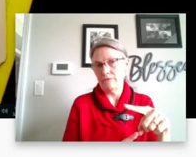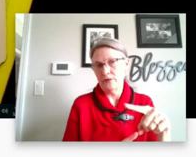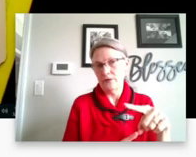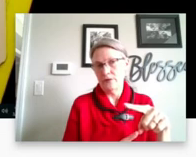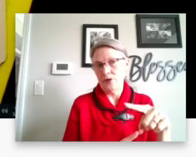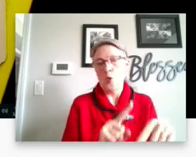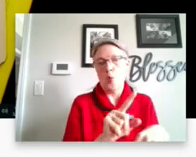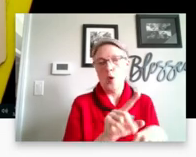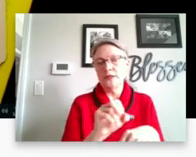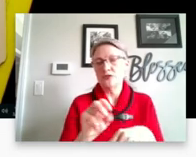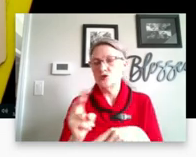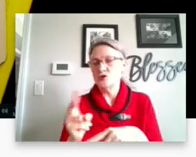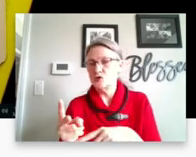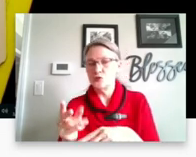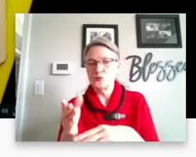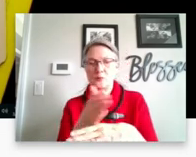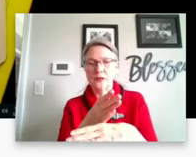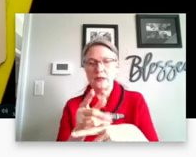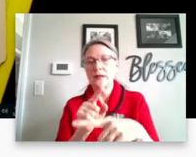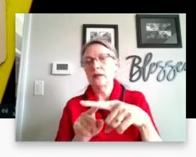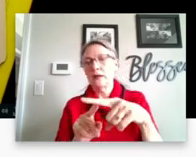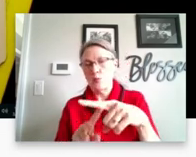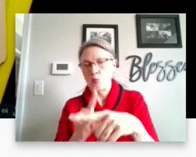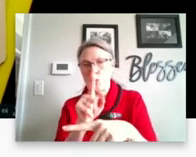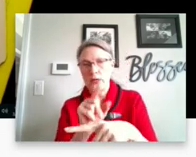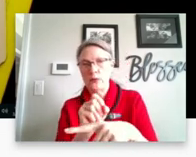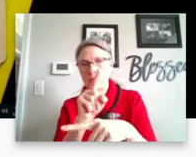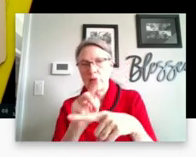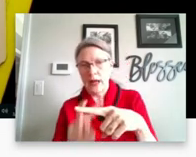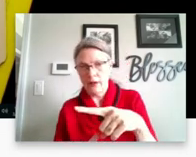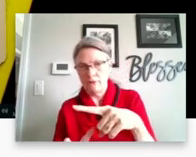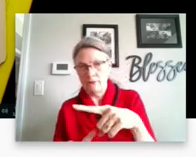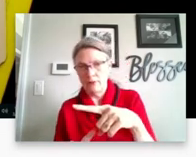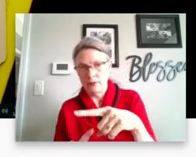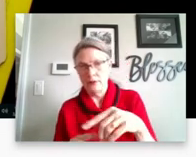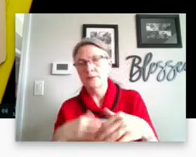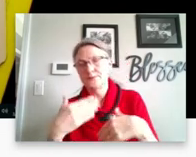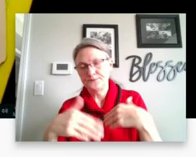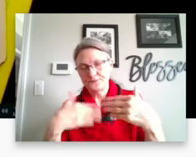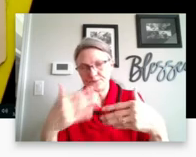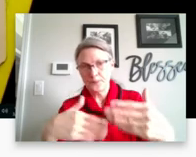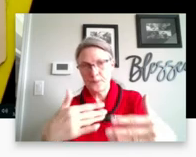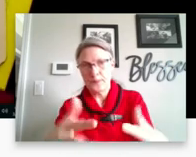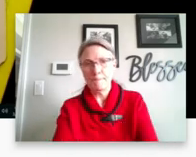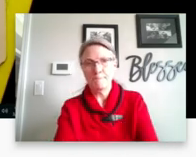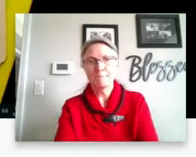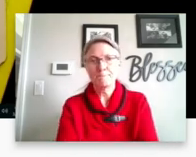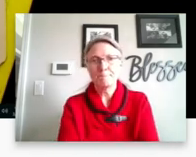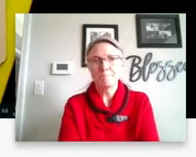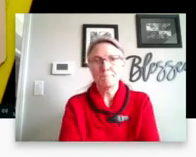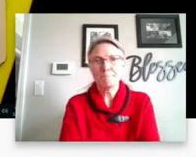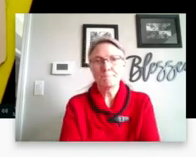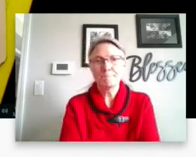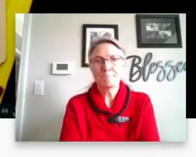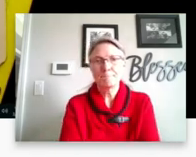In between 1 and 2, I'm sure you know, you would have 1 and 1/2, and so on as I move down